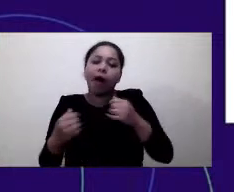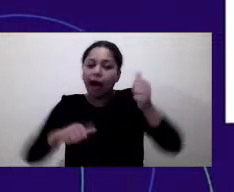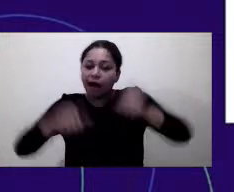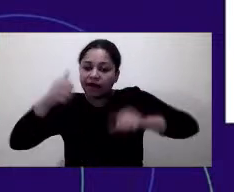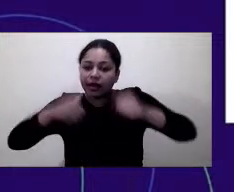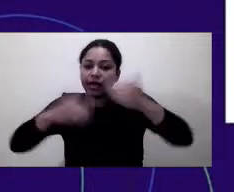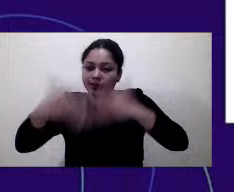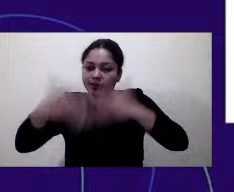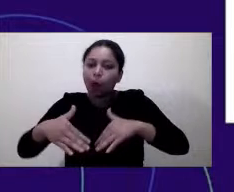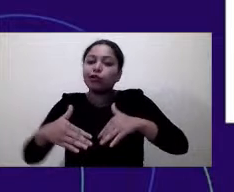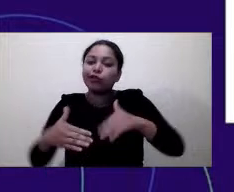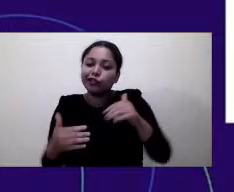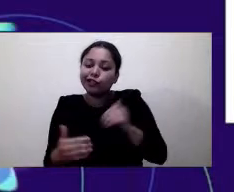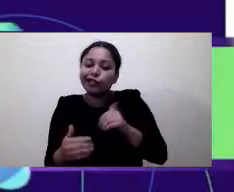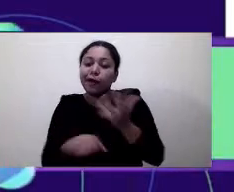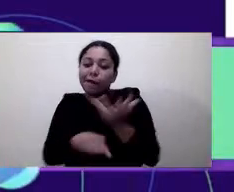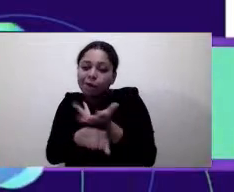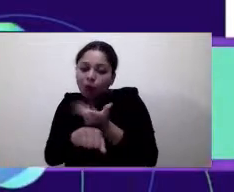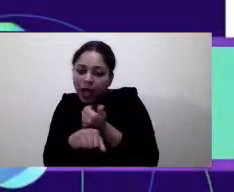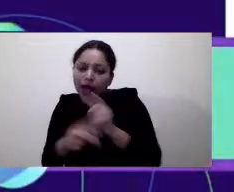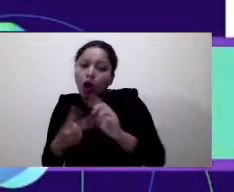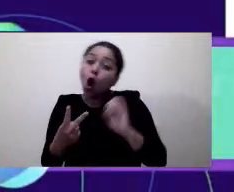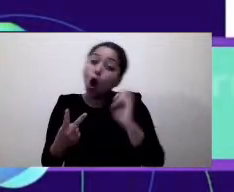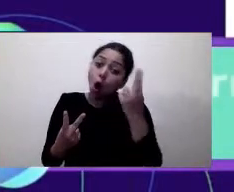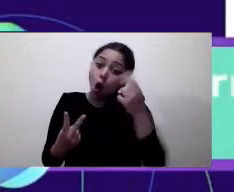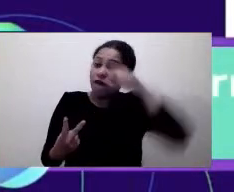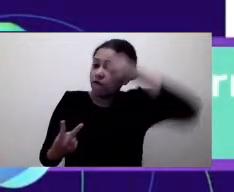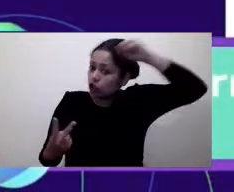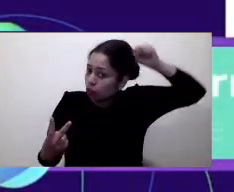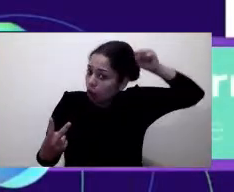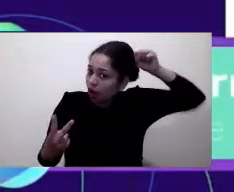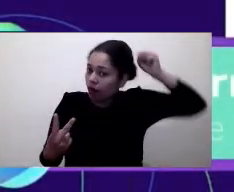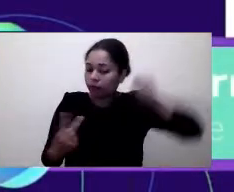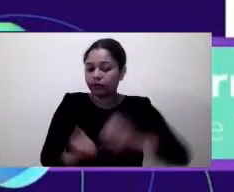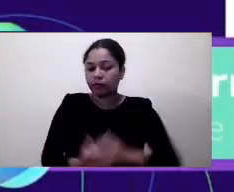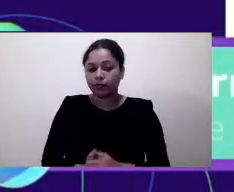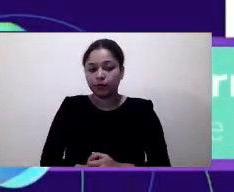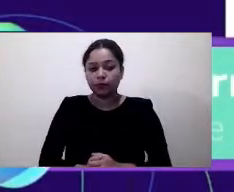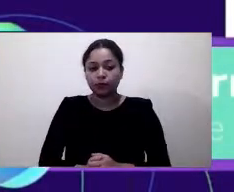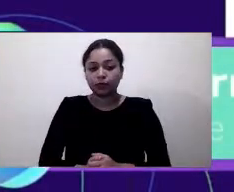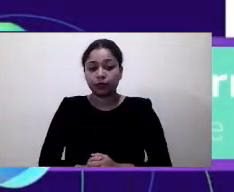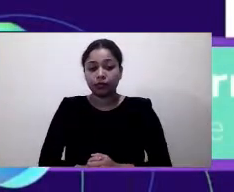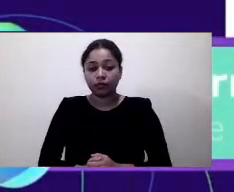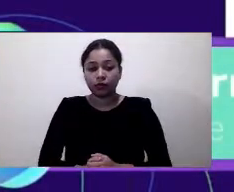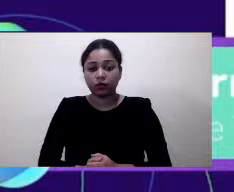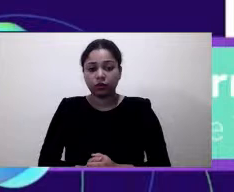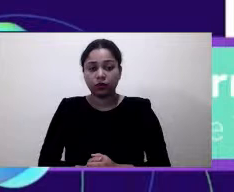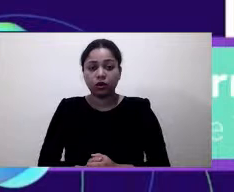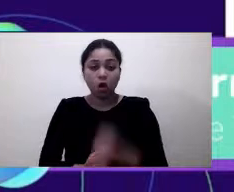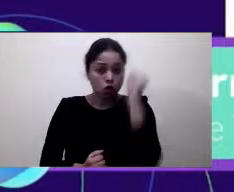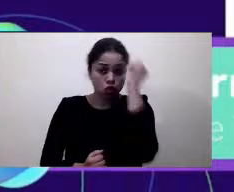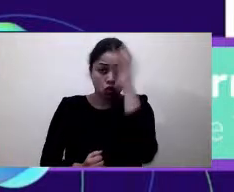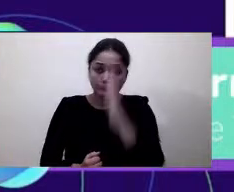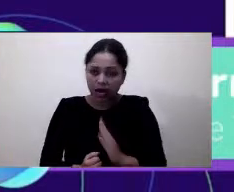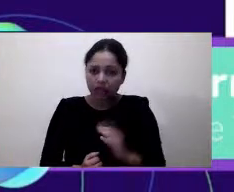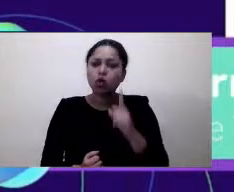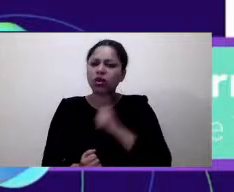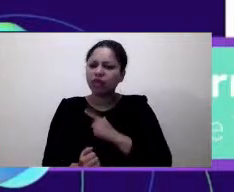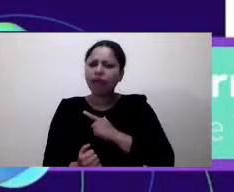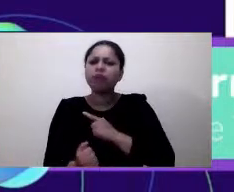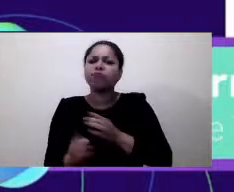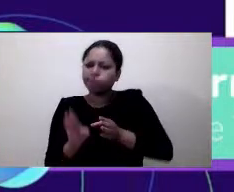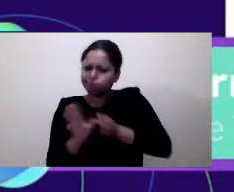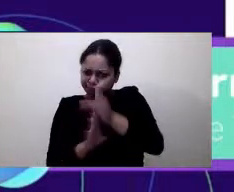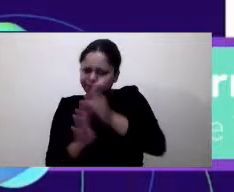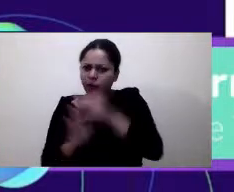for universities, for example. So in Brazil, we have these